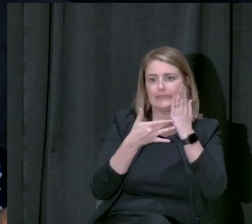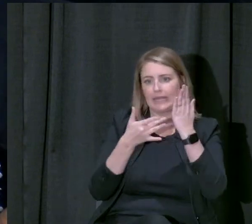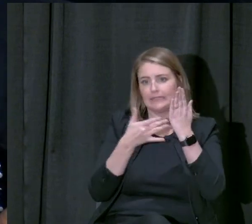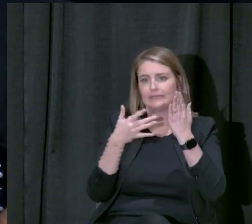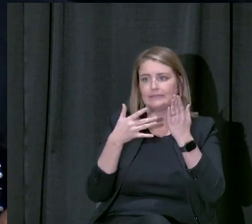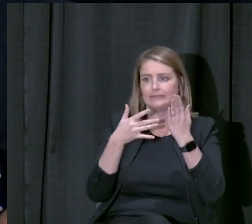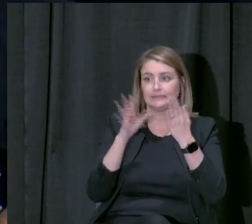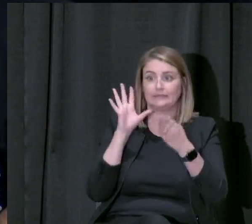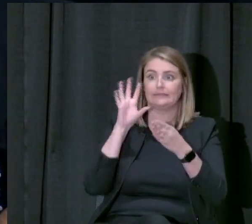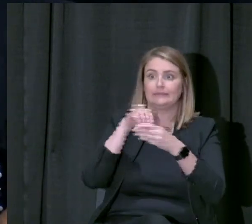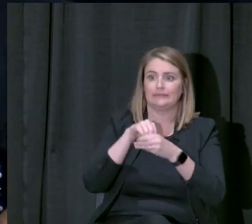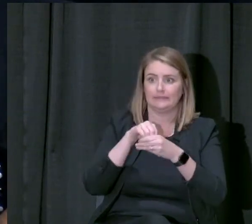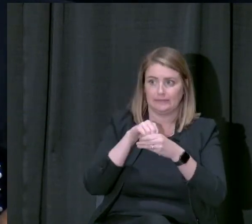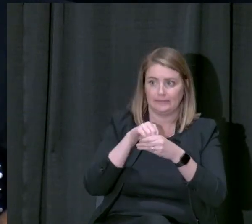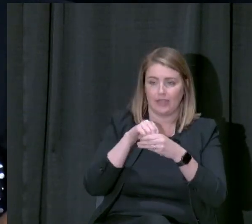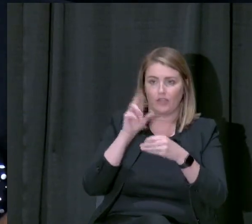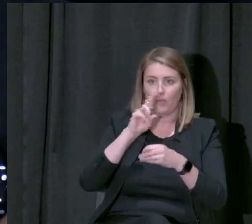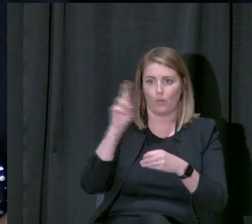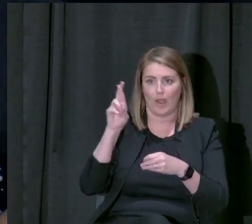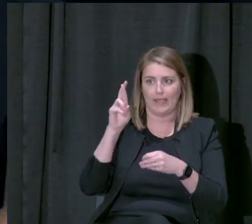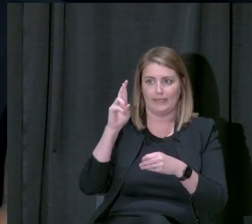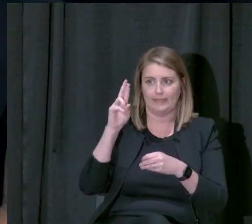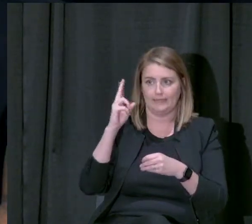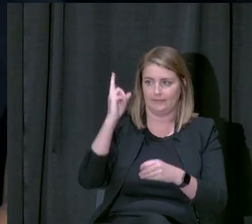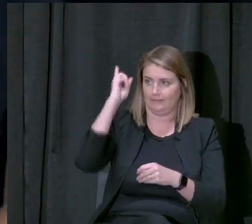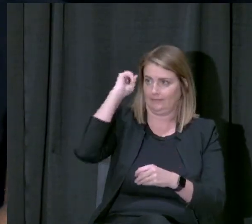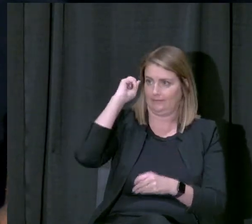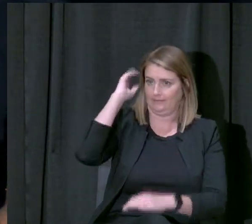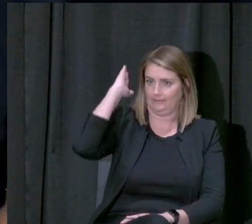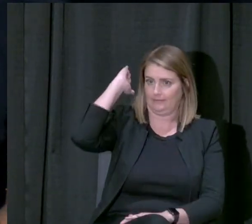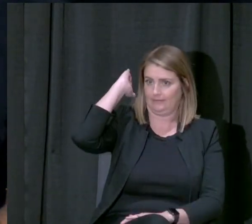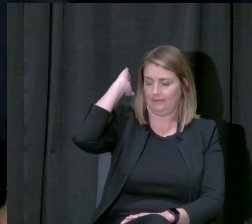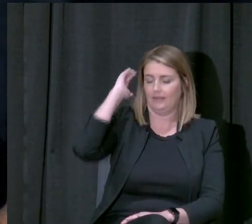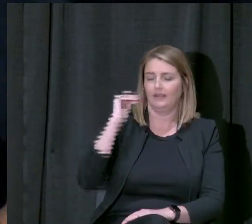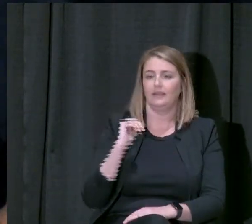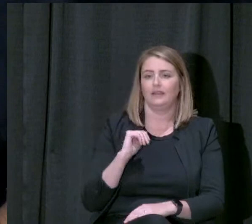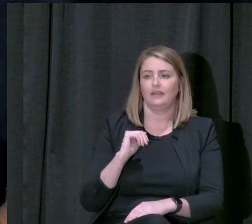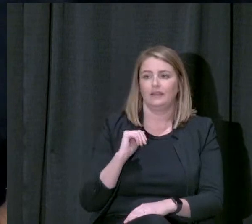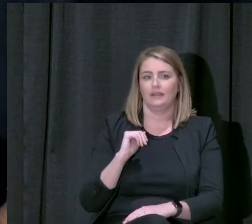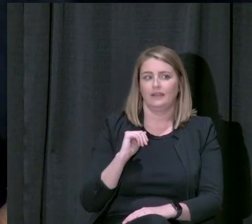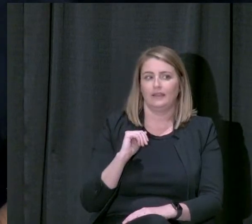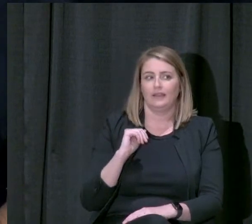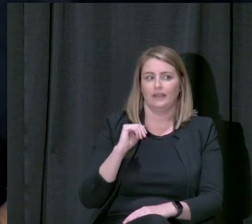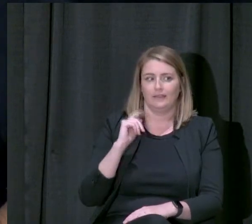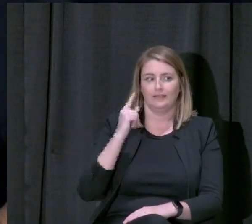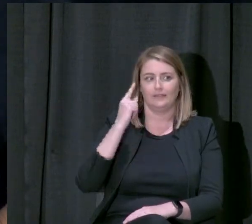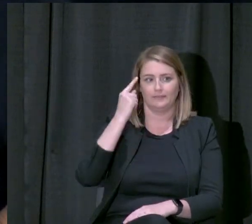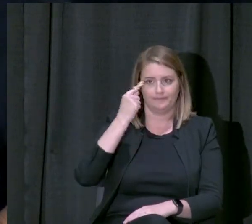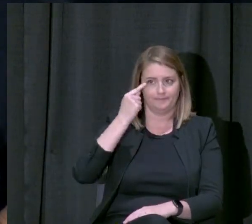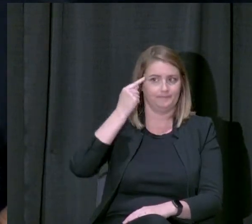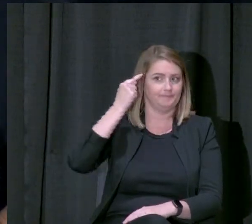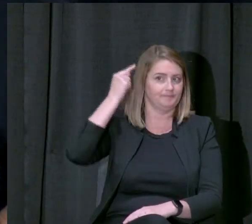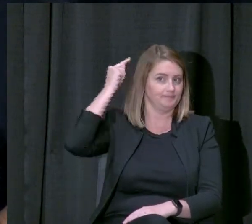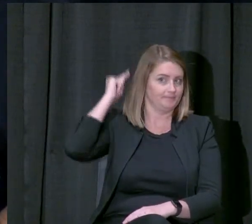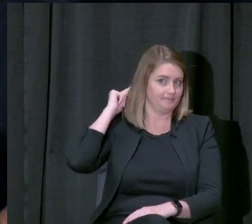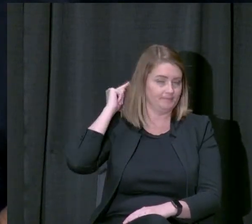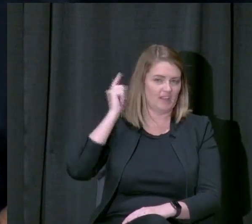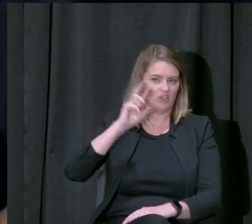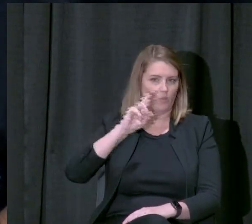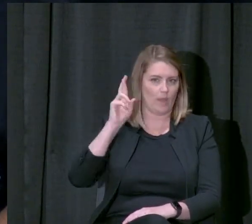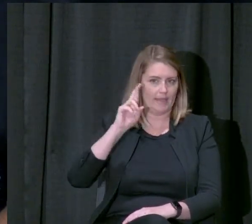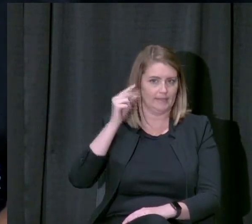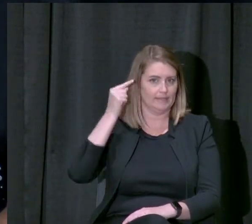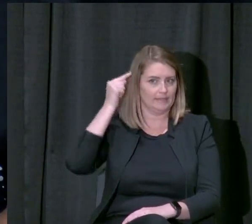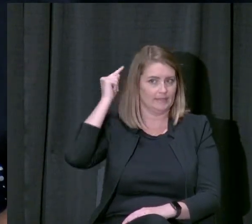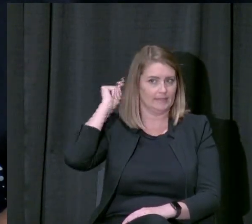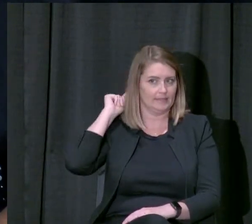on the right side of the glasses. So at the very back, you have the power button and the battery and all of those good stuff. And then the